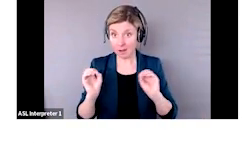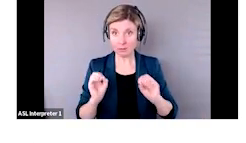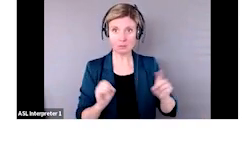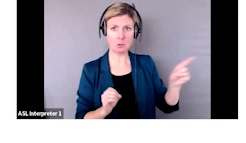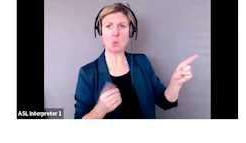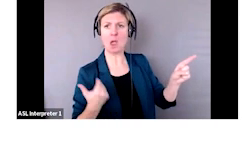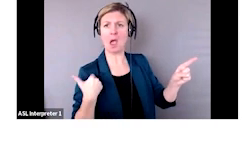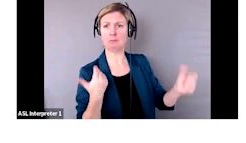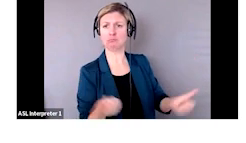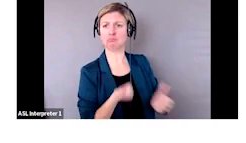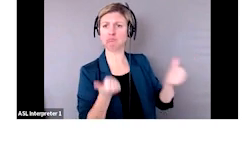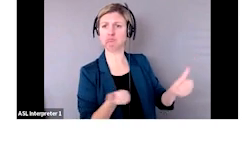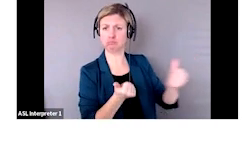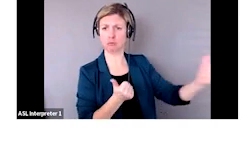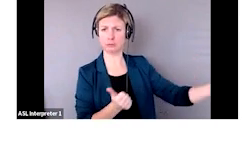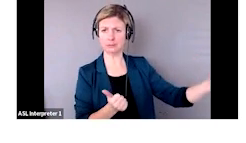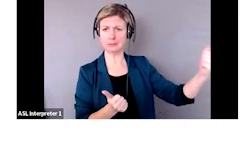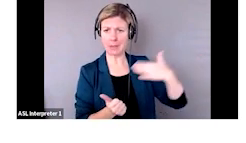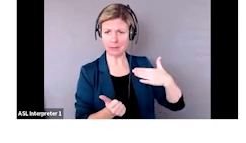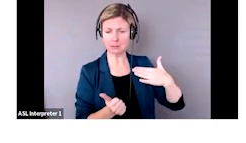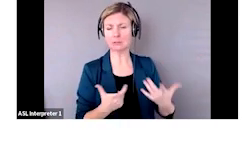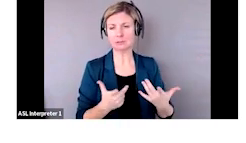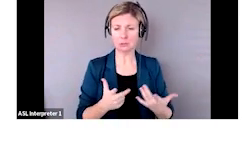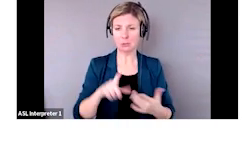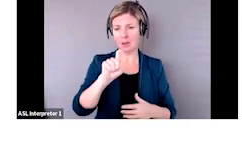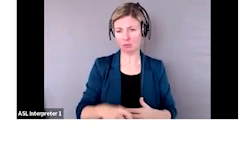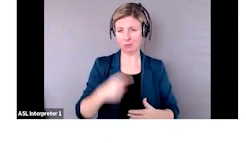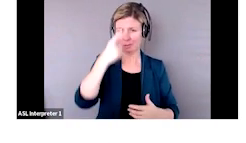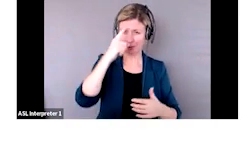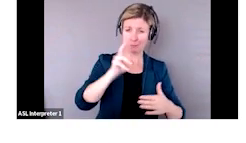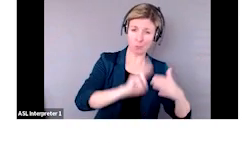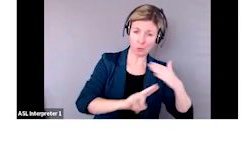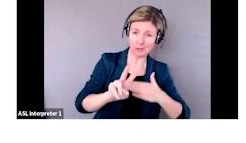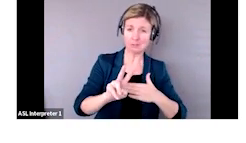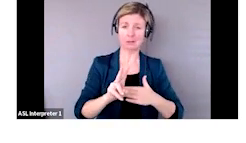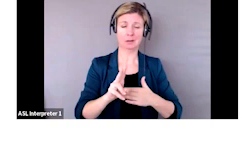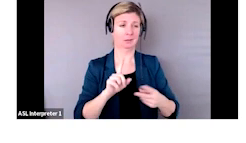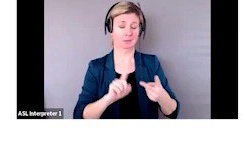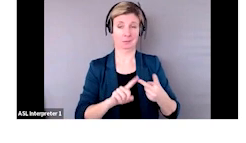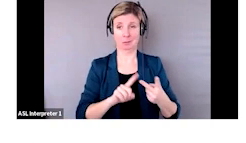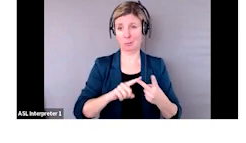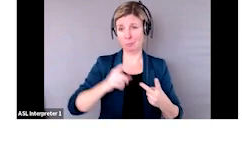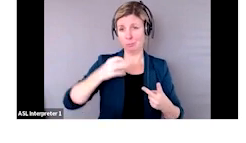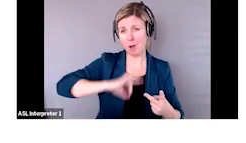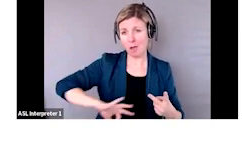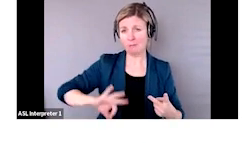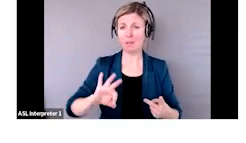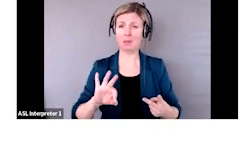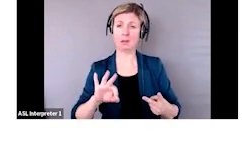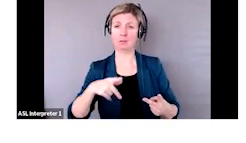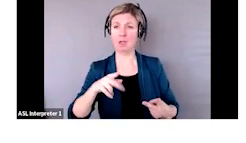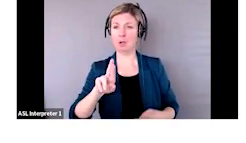forecasting, profitability, it's all these boring tools and spreadsheets, unfortunately, for you to be successful on